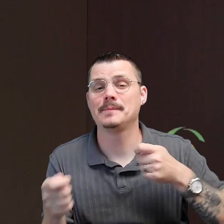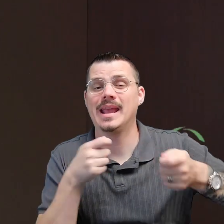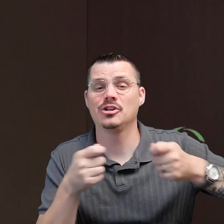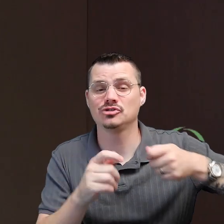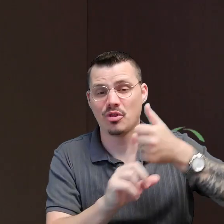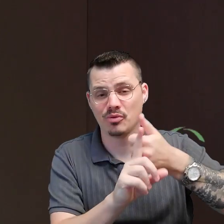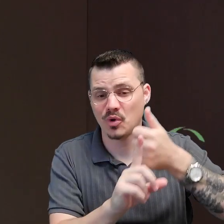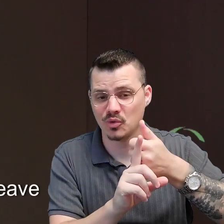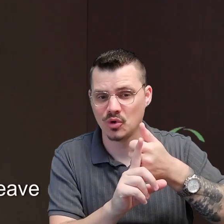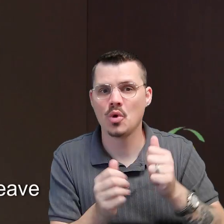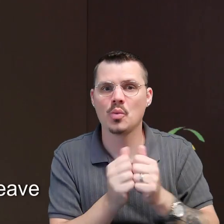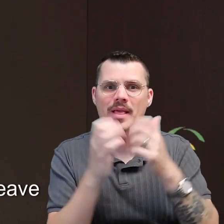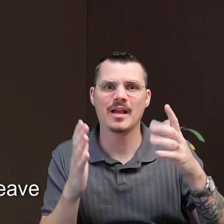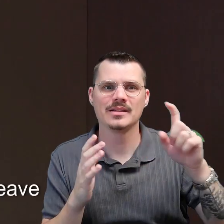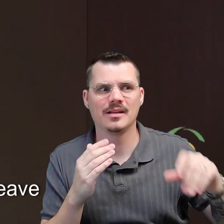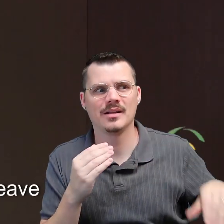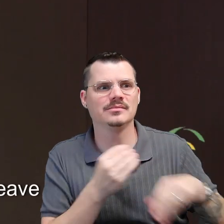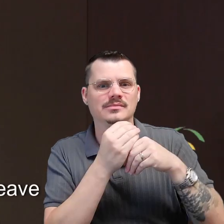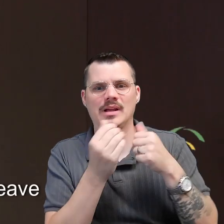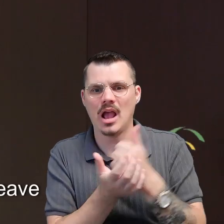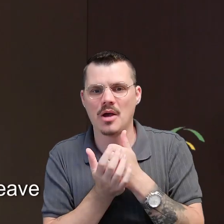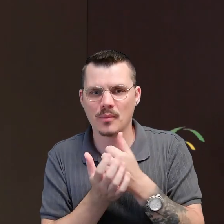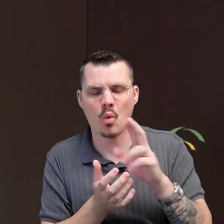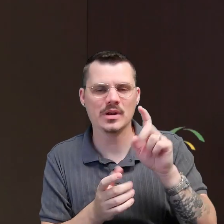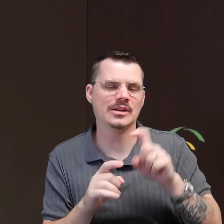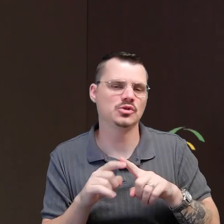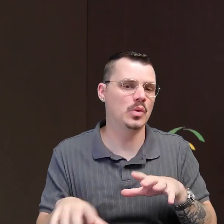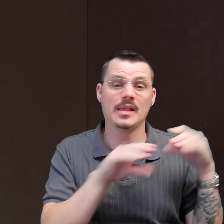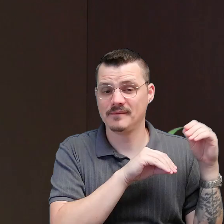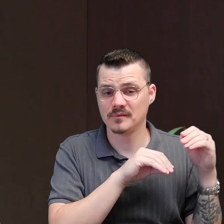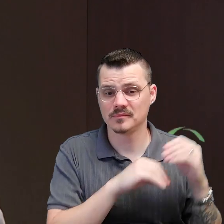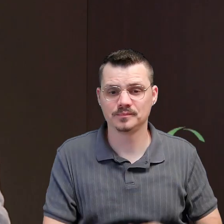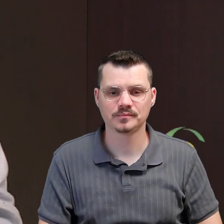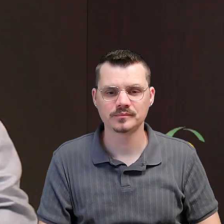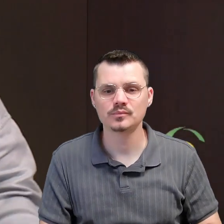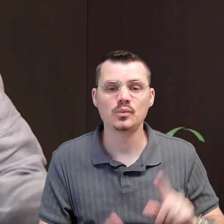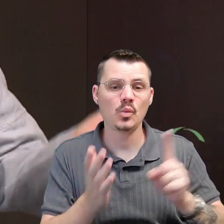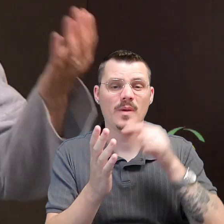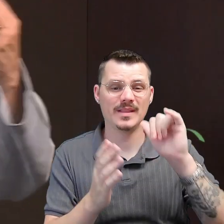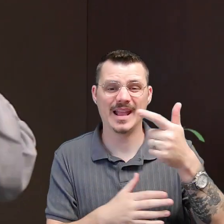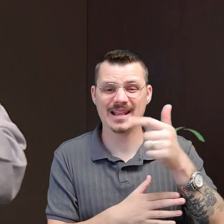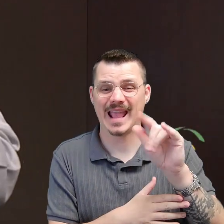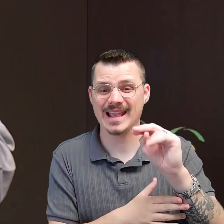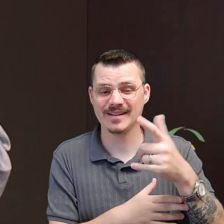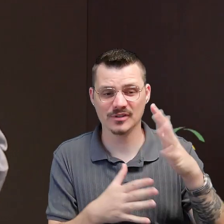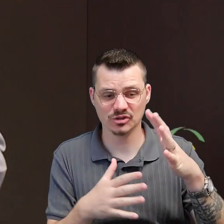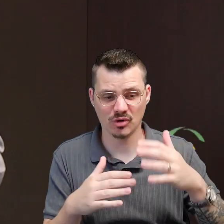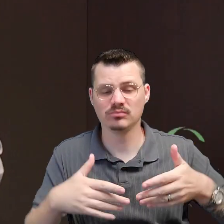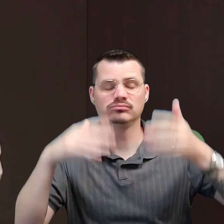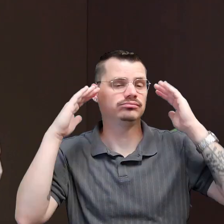on their own without extra help, without having to leave the situation. Now, once the gating is